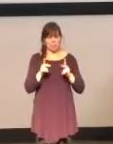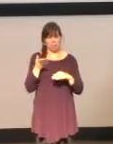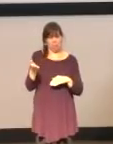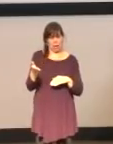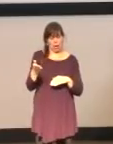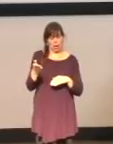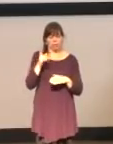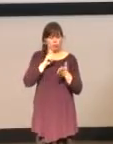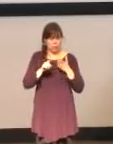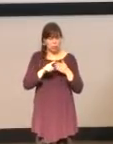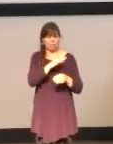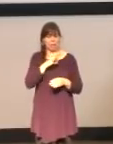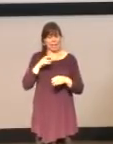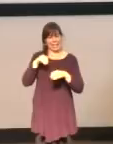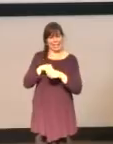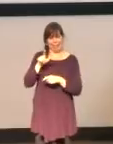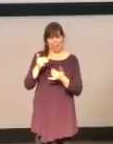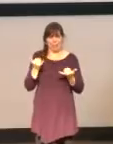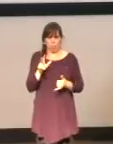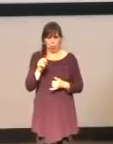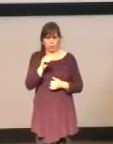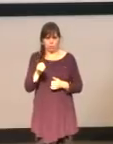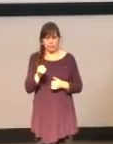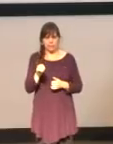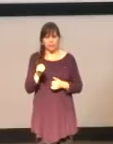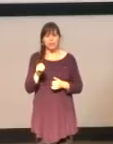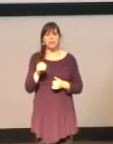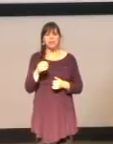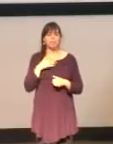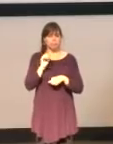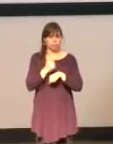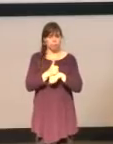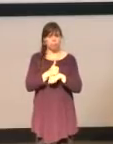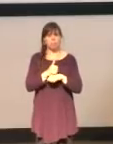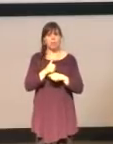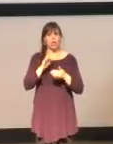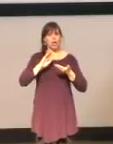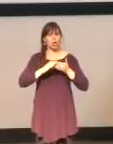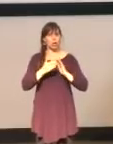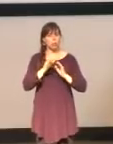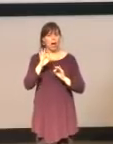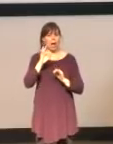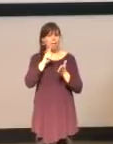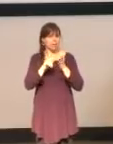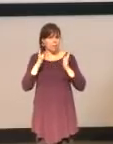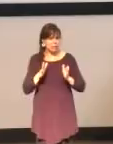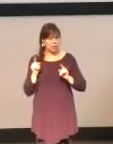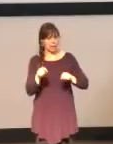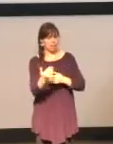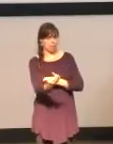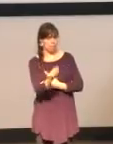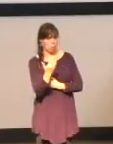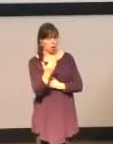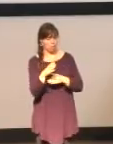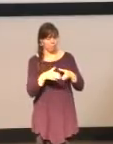research staff and faculty in the laboratories. We've developed communities of investigators that can come in the morning. We